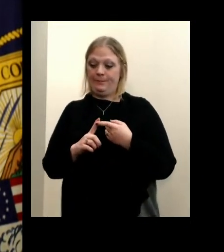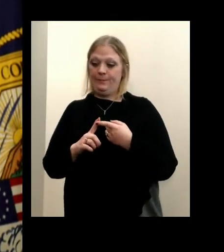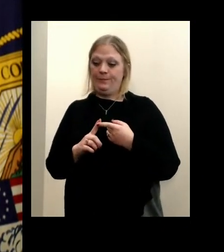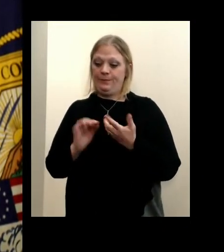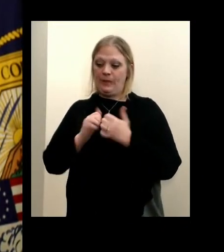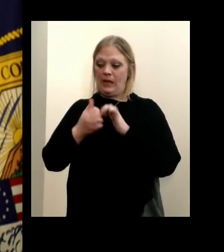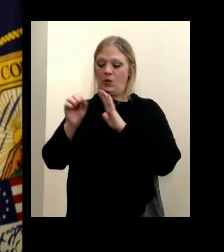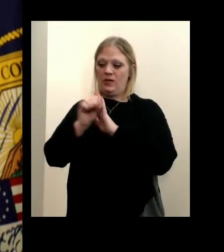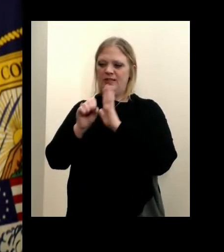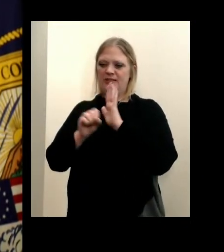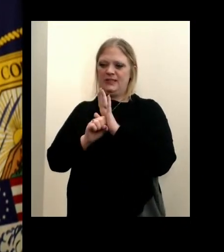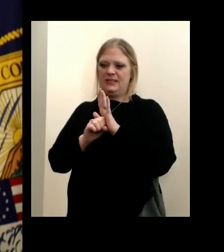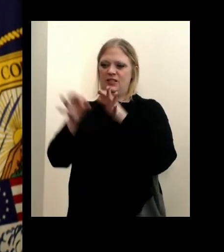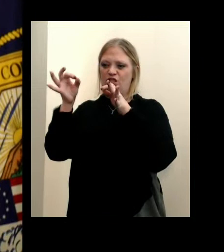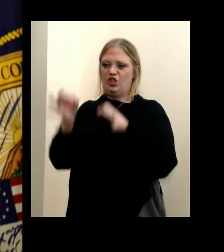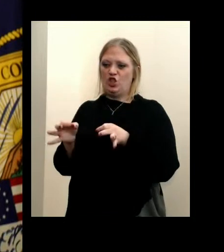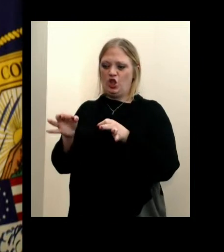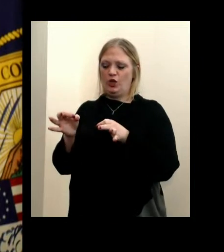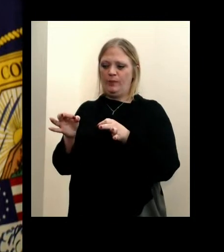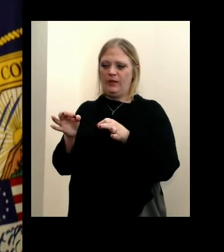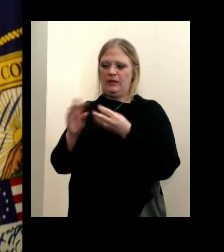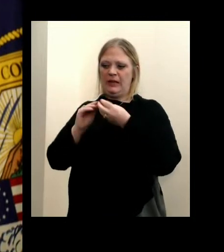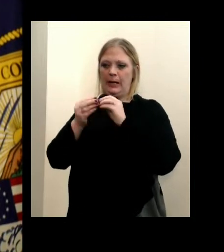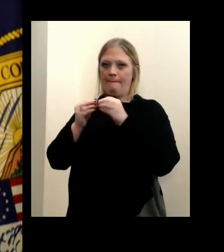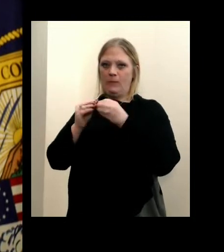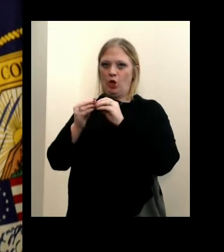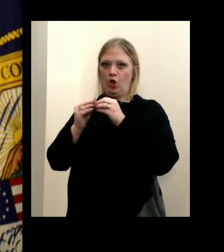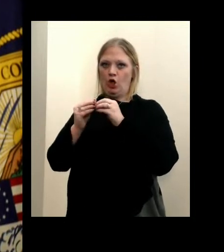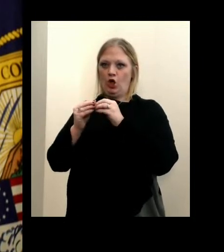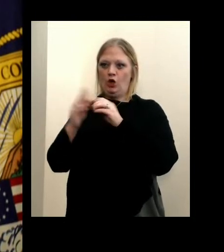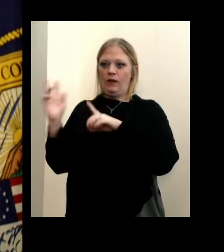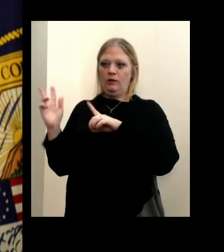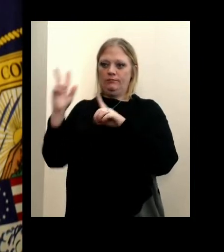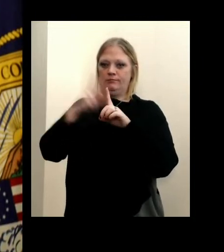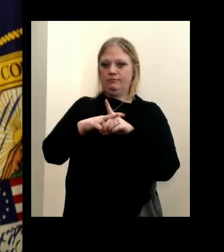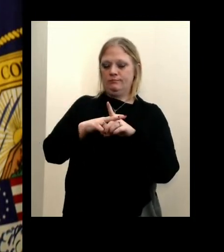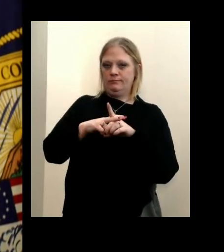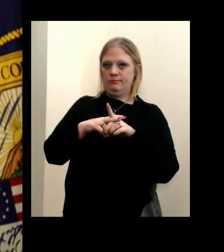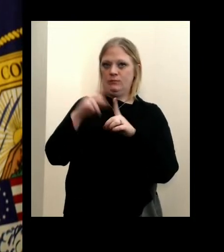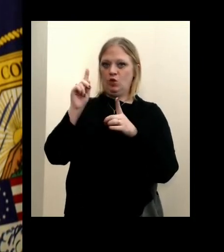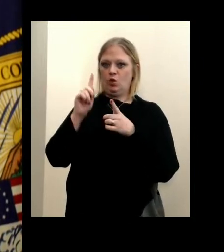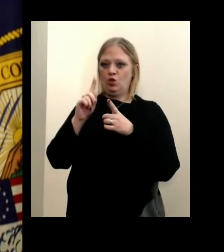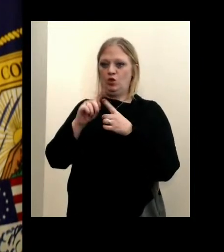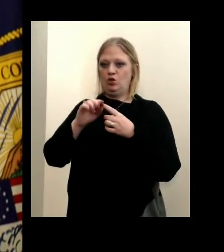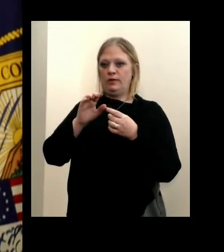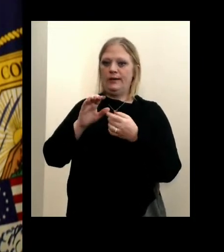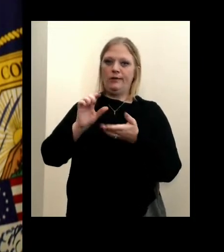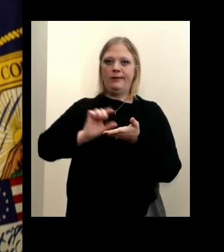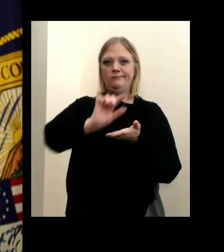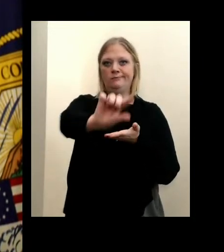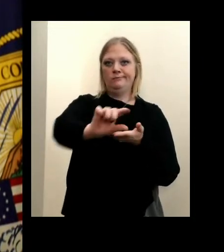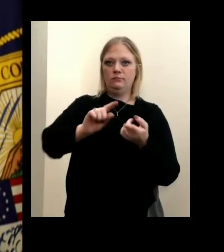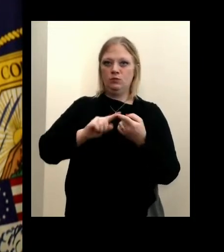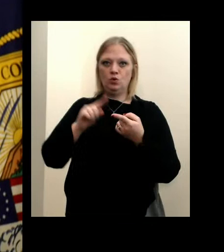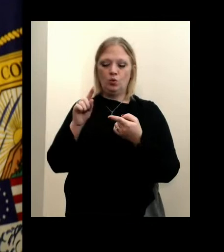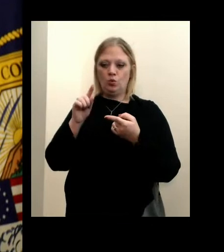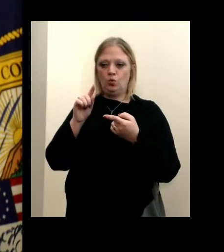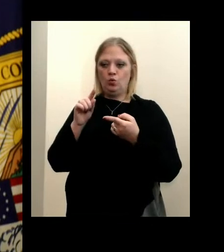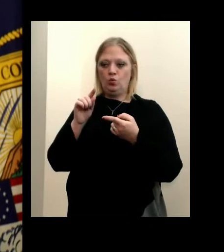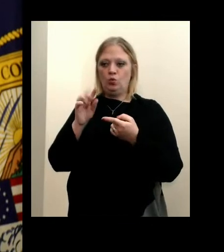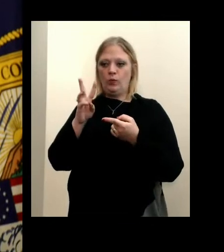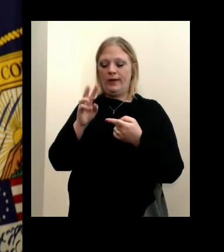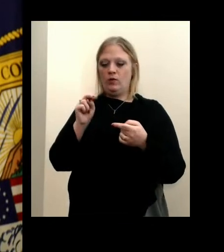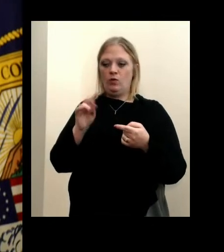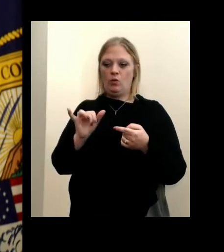state determine the number of vaccines that were allocated to Western New York in this latest round? And then number two, how does or